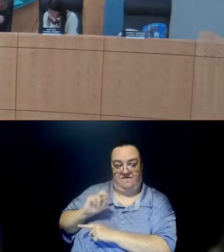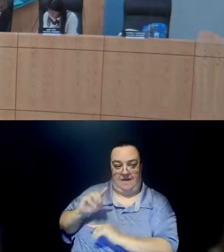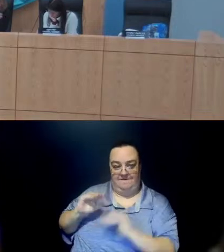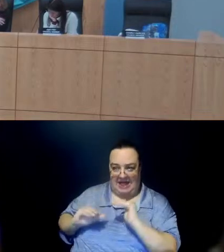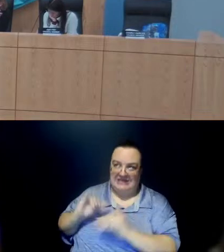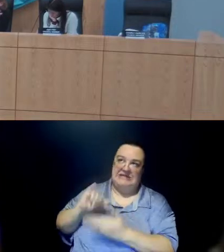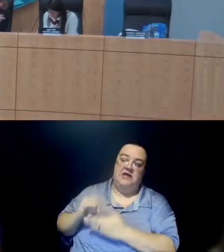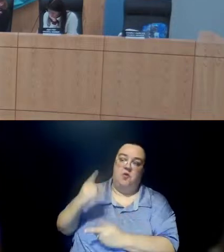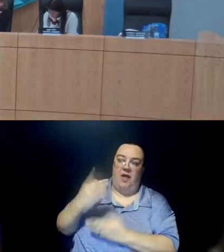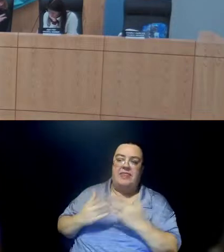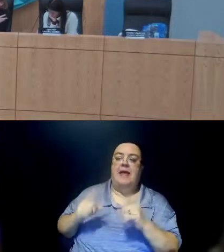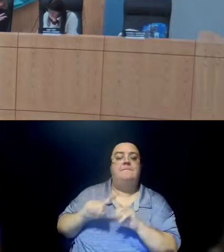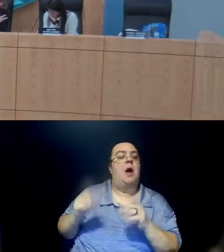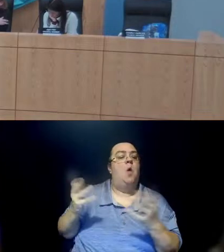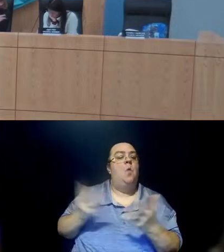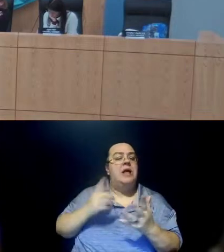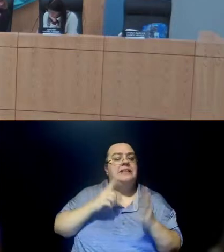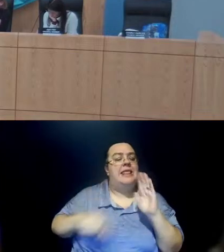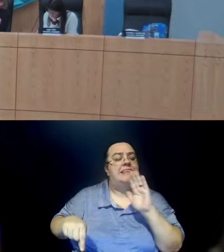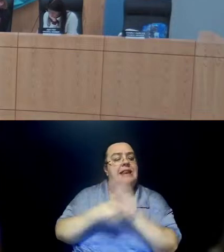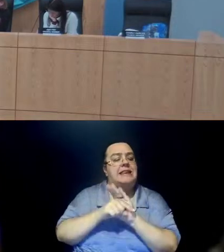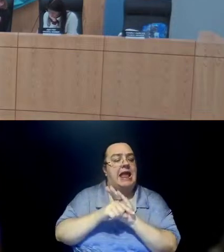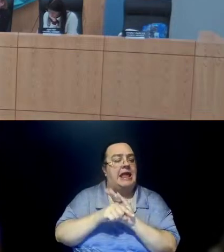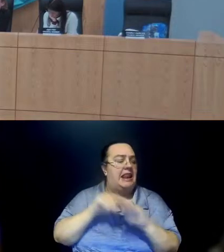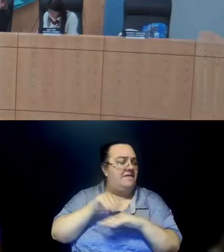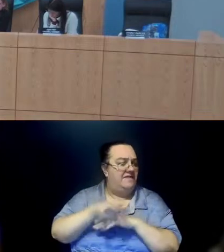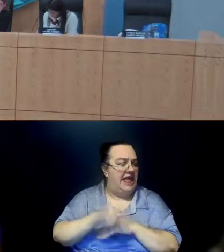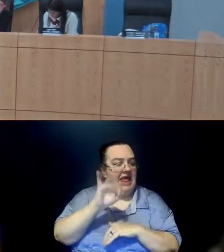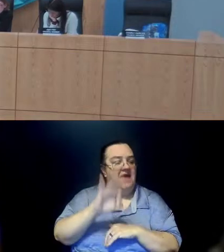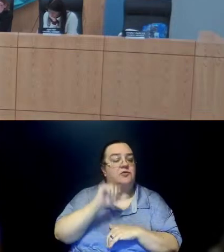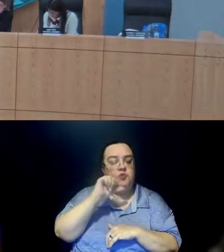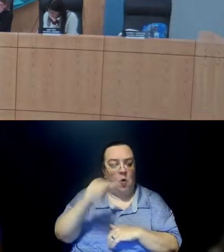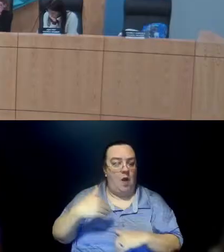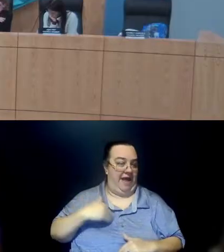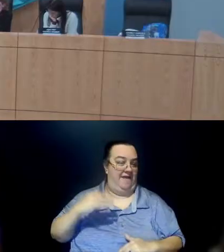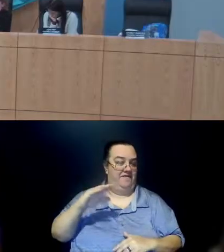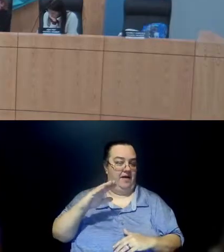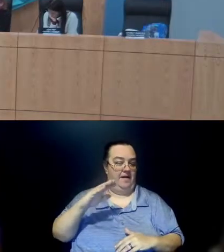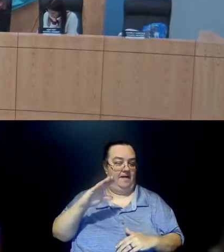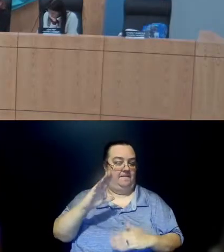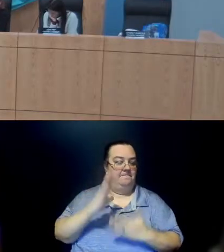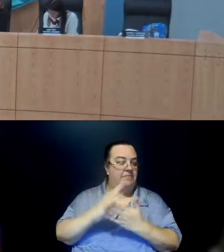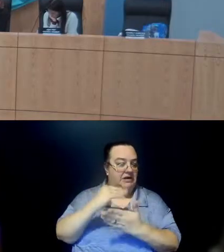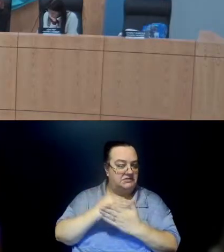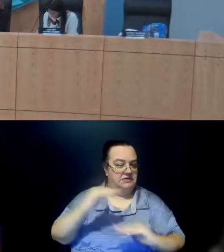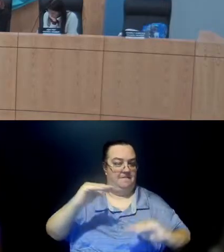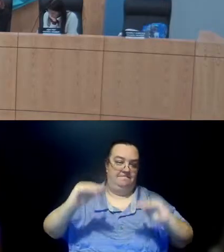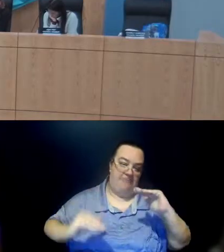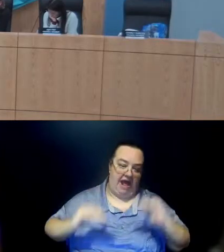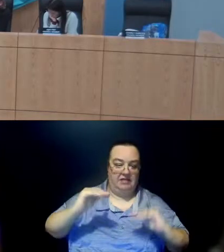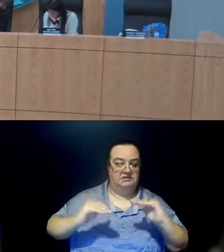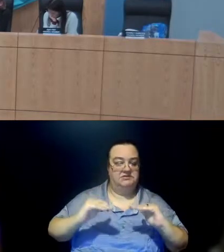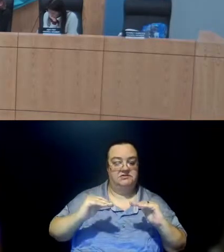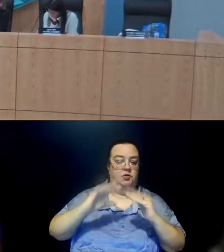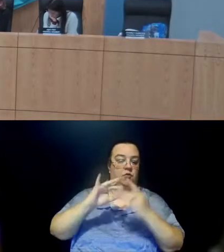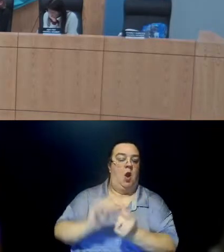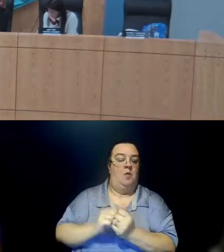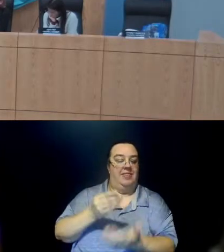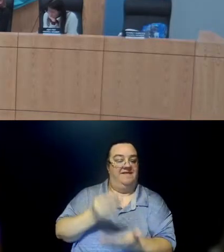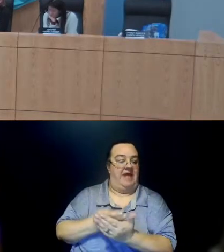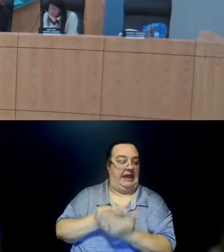are the negative effects of not having a balanced budget with regard to the financing of this building?